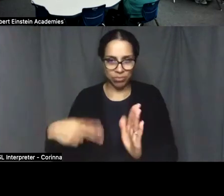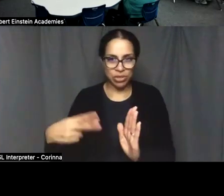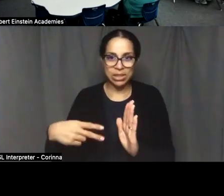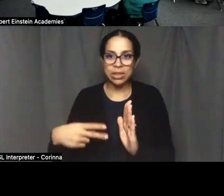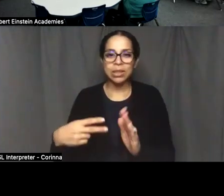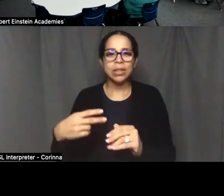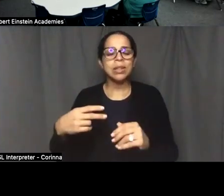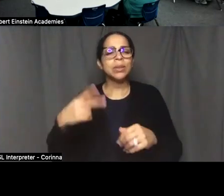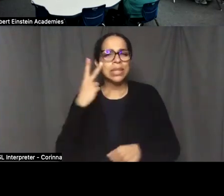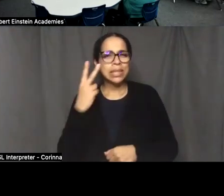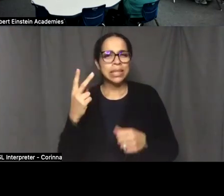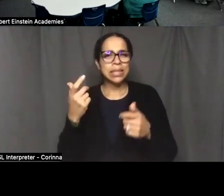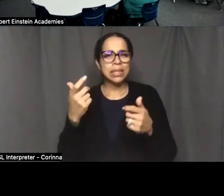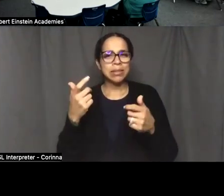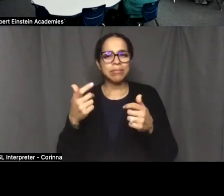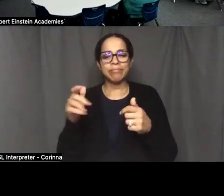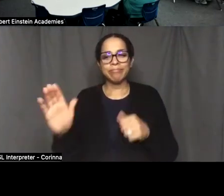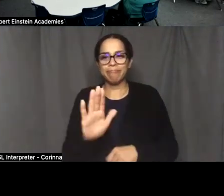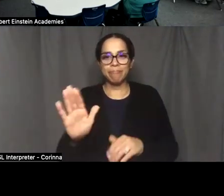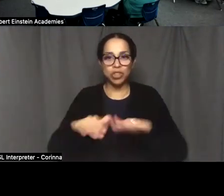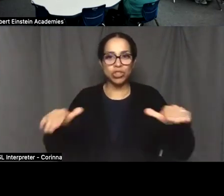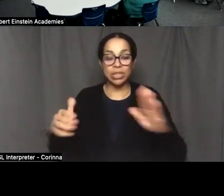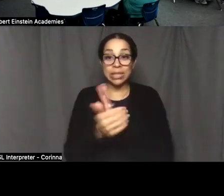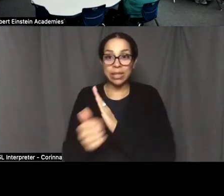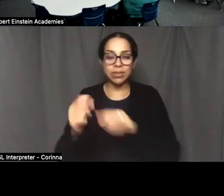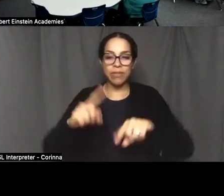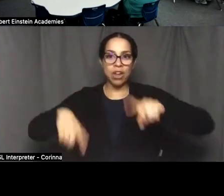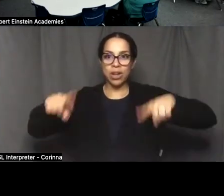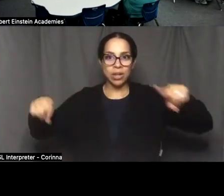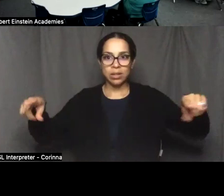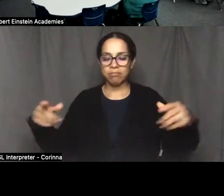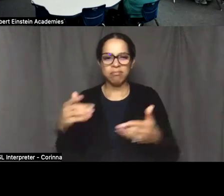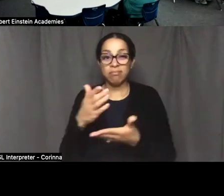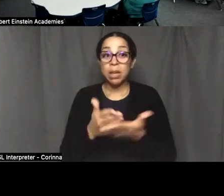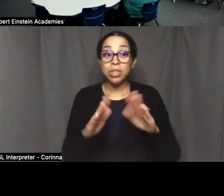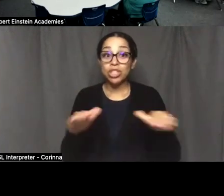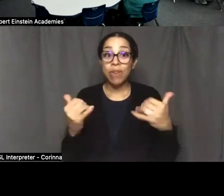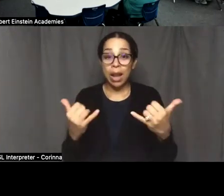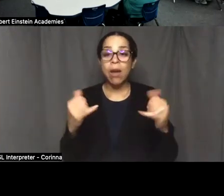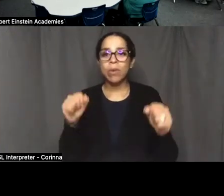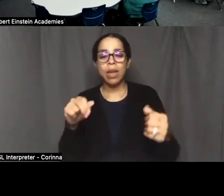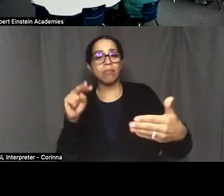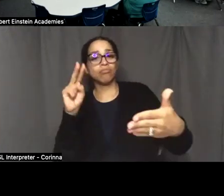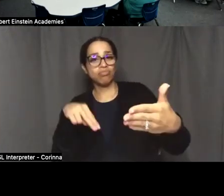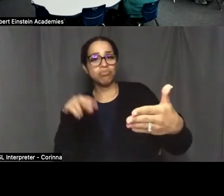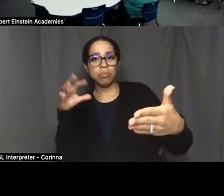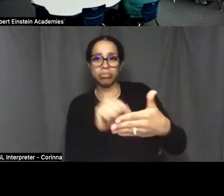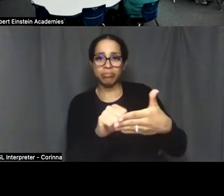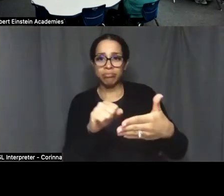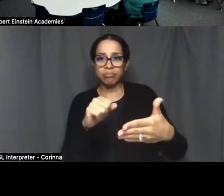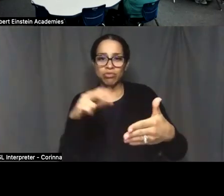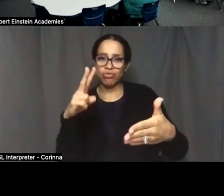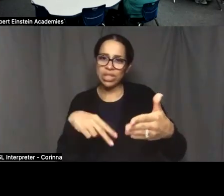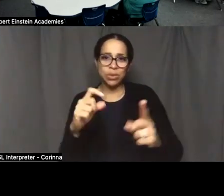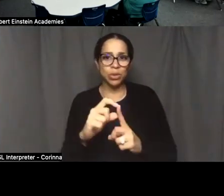kids' abilities in kindergarten. Some kids right now are already able to read these kinds of words, no problem. Other kids are still